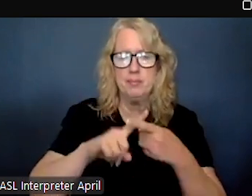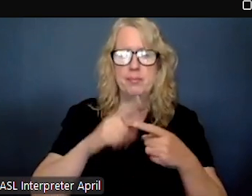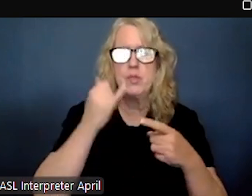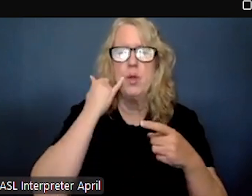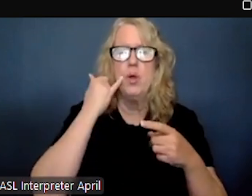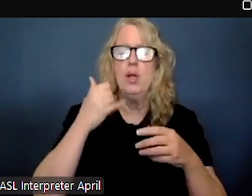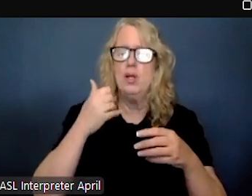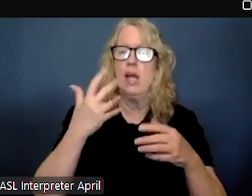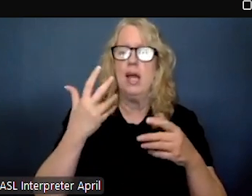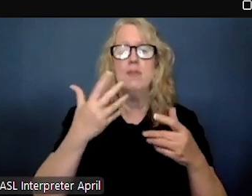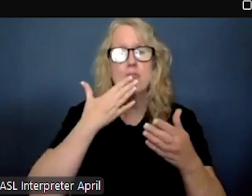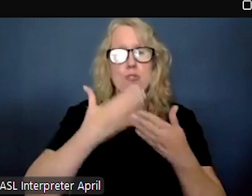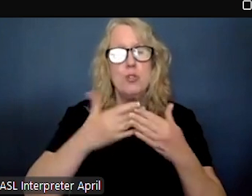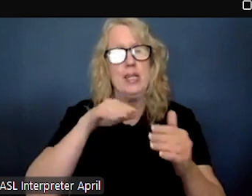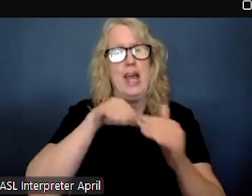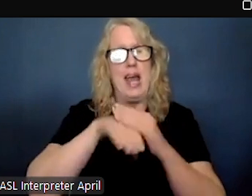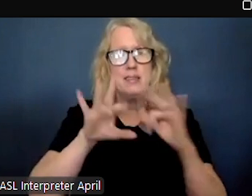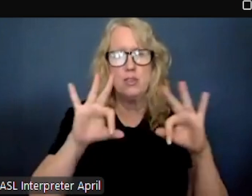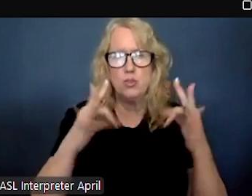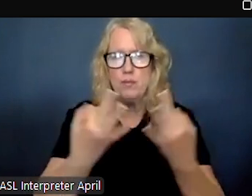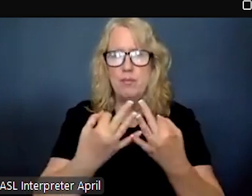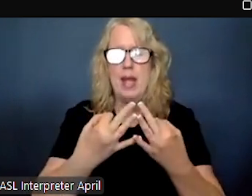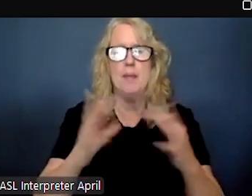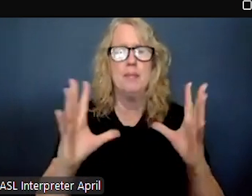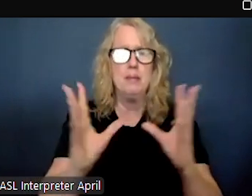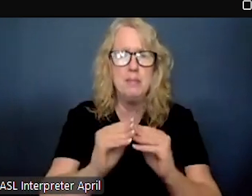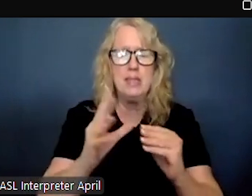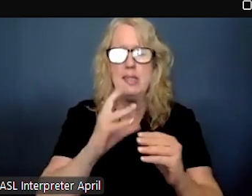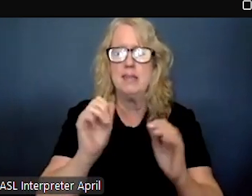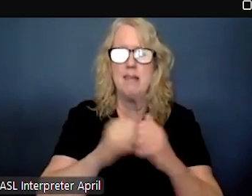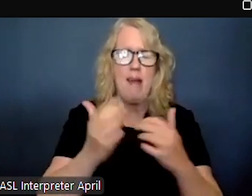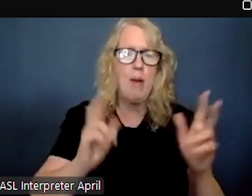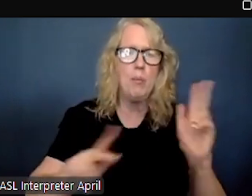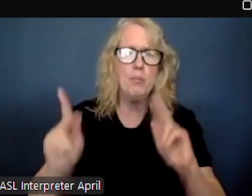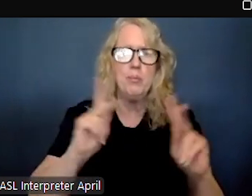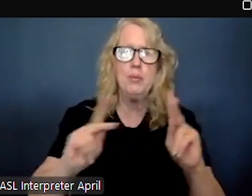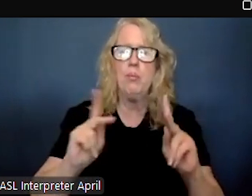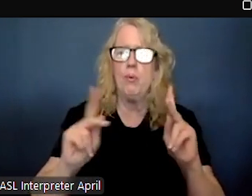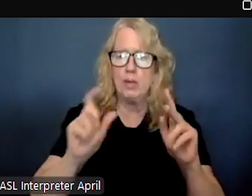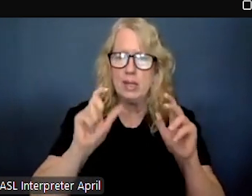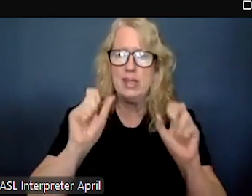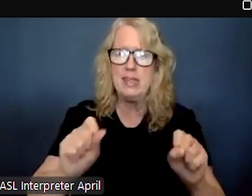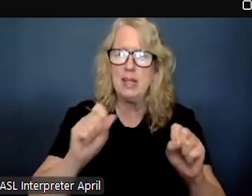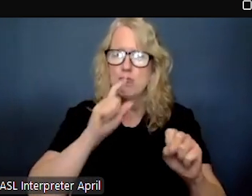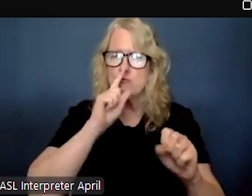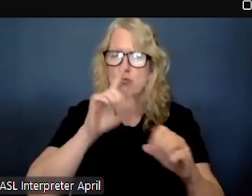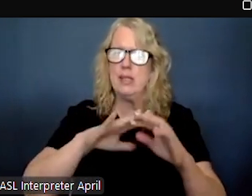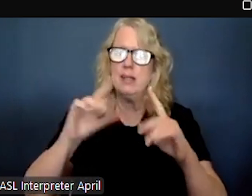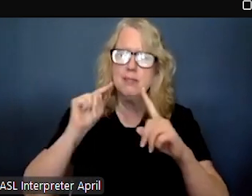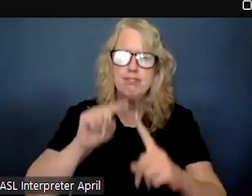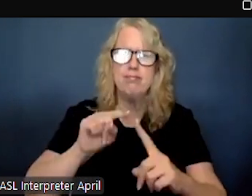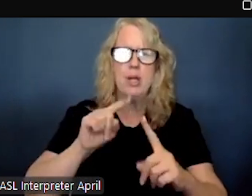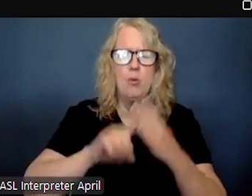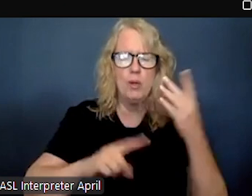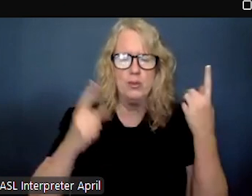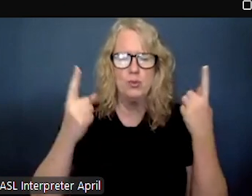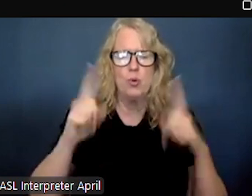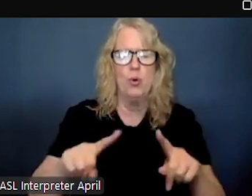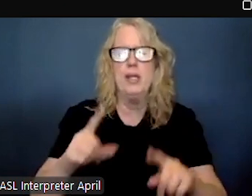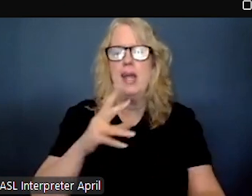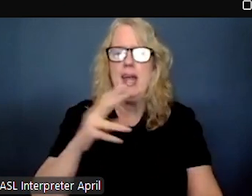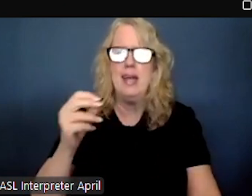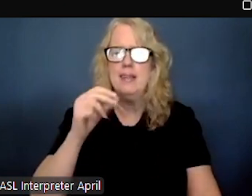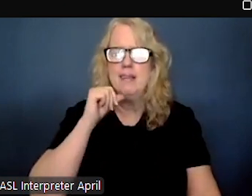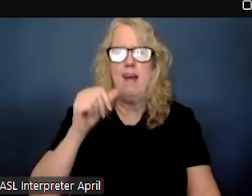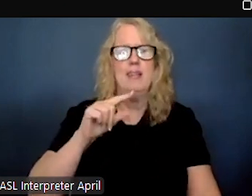access to family meetings in a way that people can kind of get to the bottom of what's going on and not